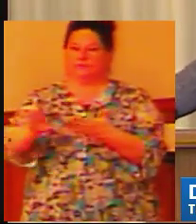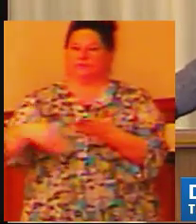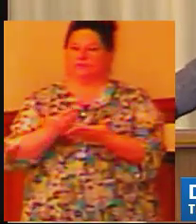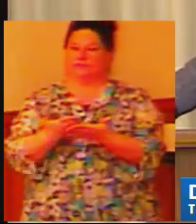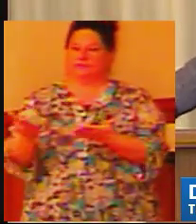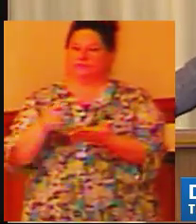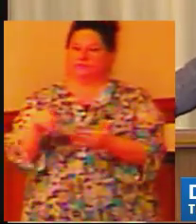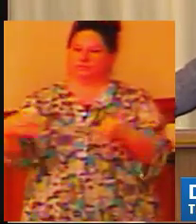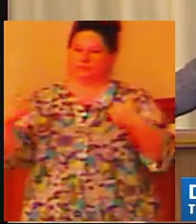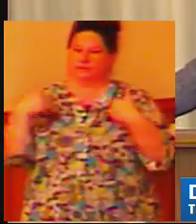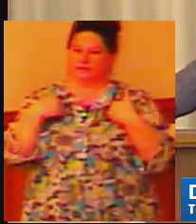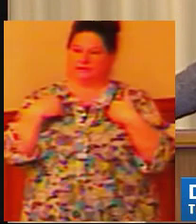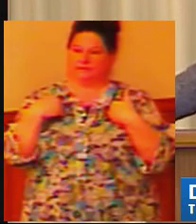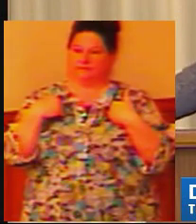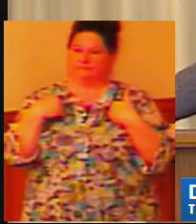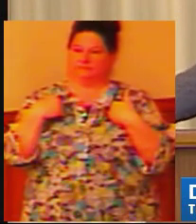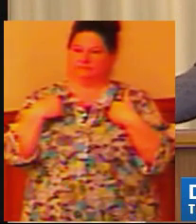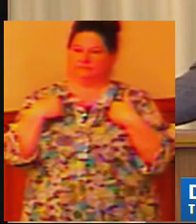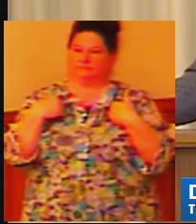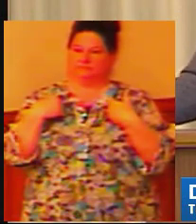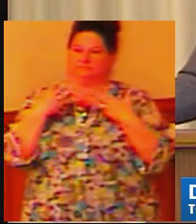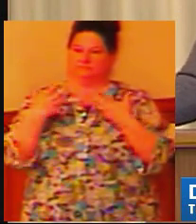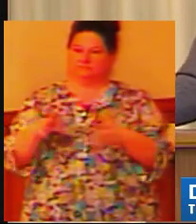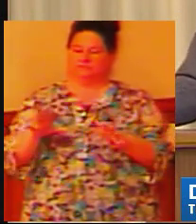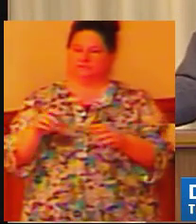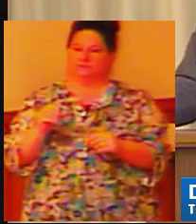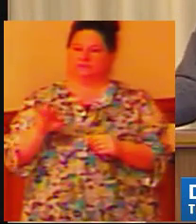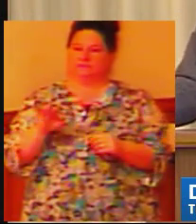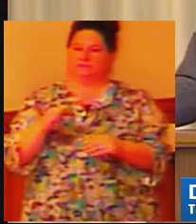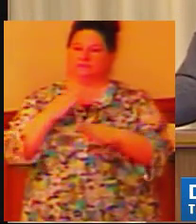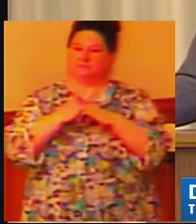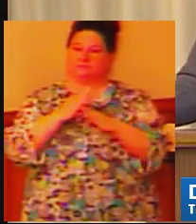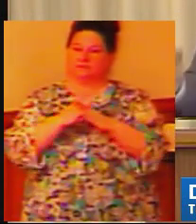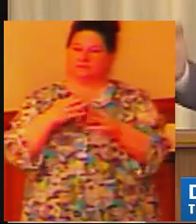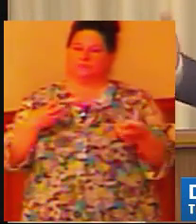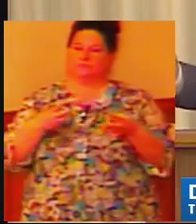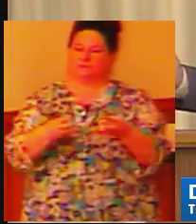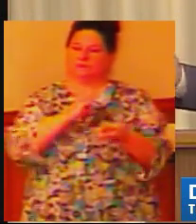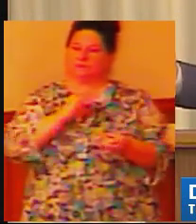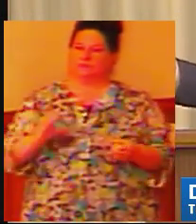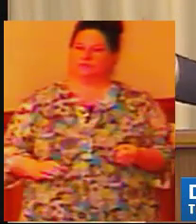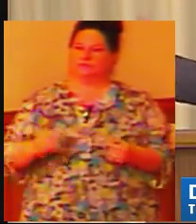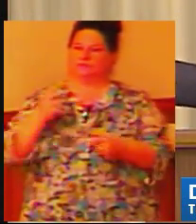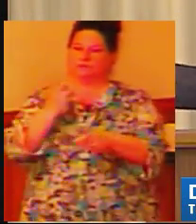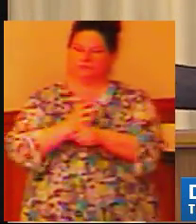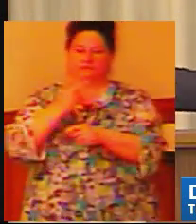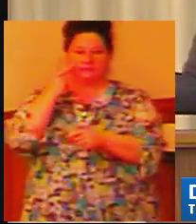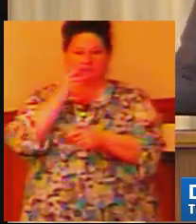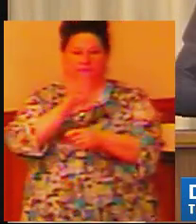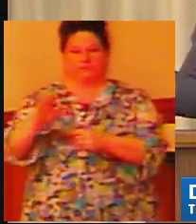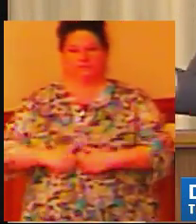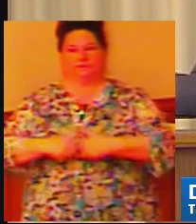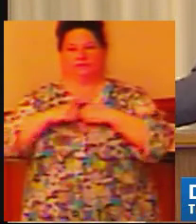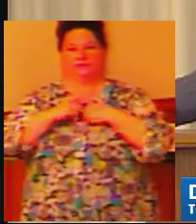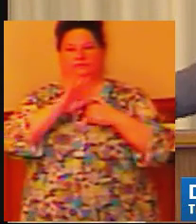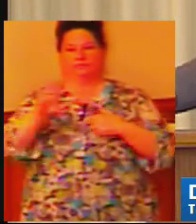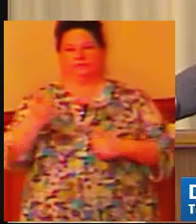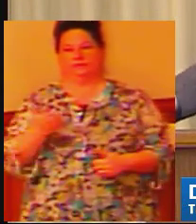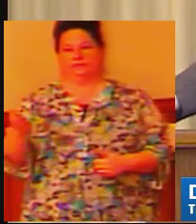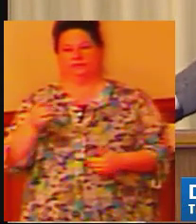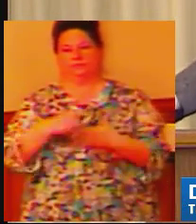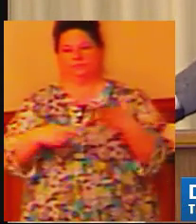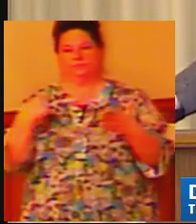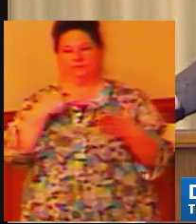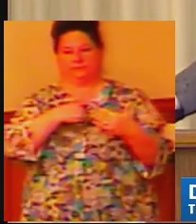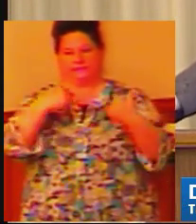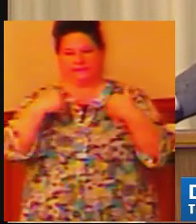you have as dung if it gets in the way of Christ. It's hard to take a look at your life and your things and what we have